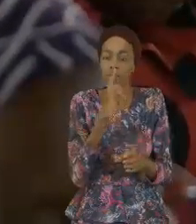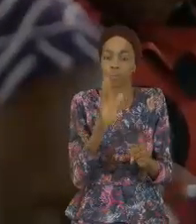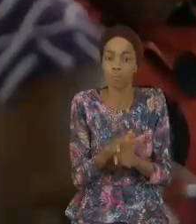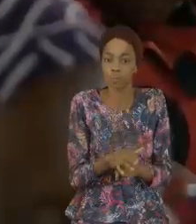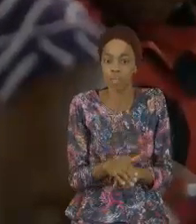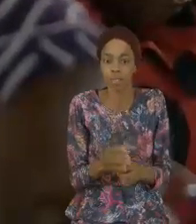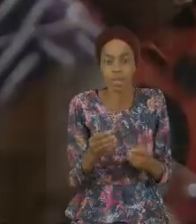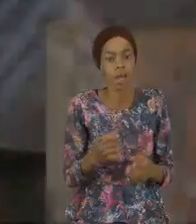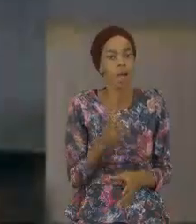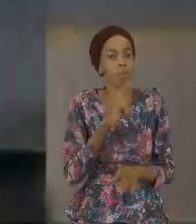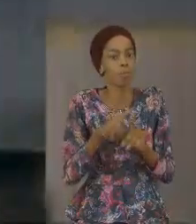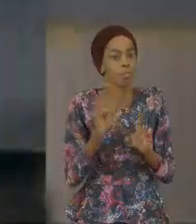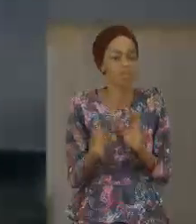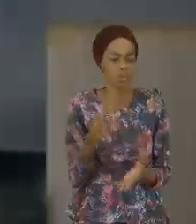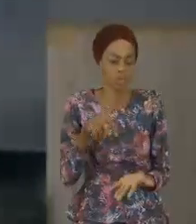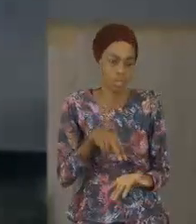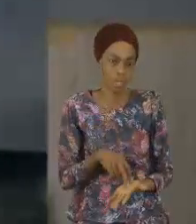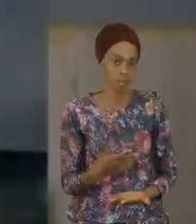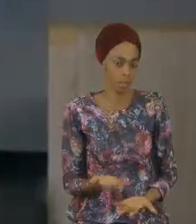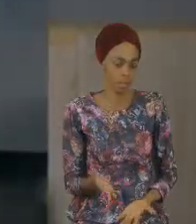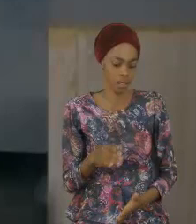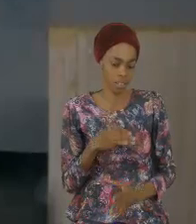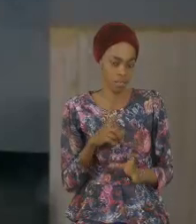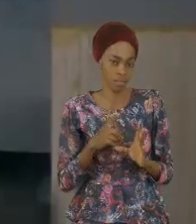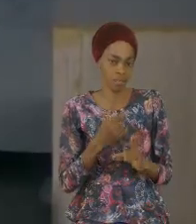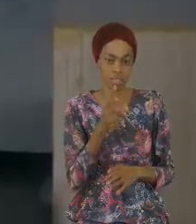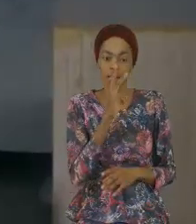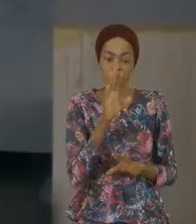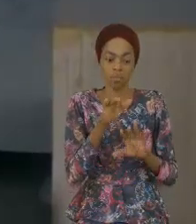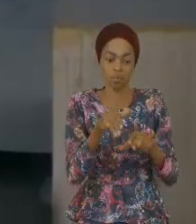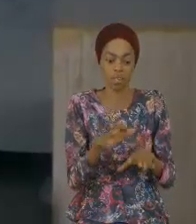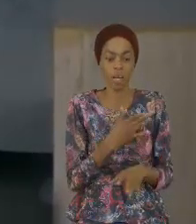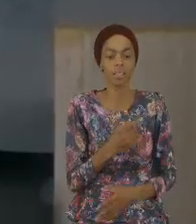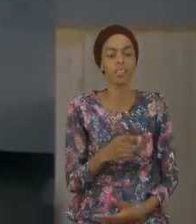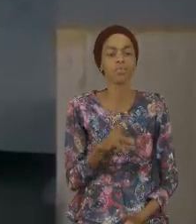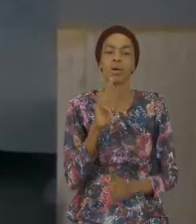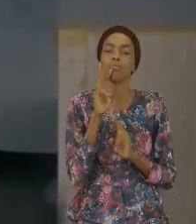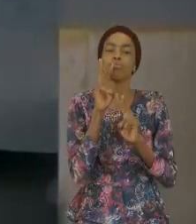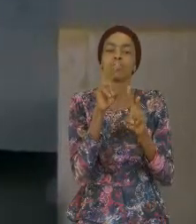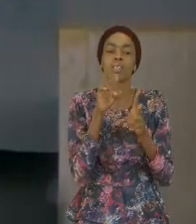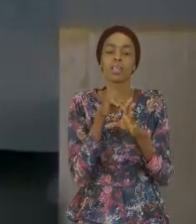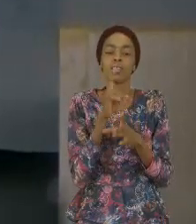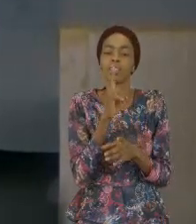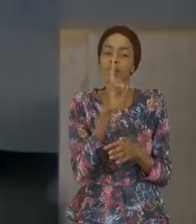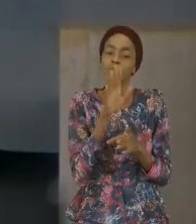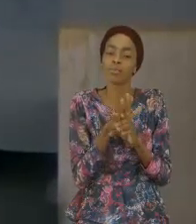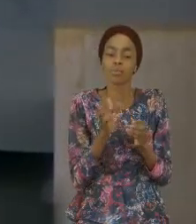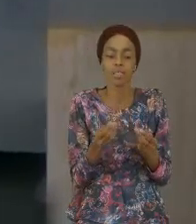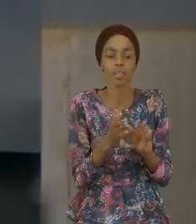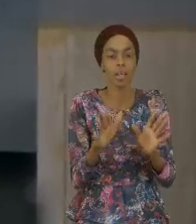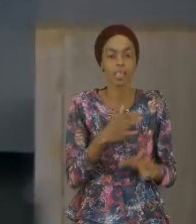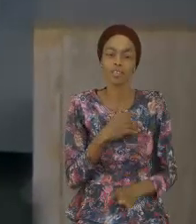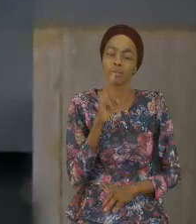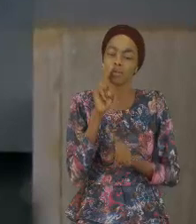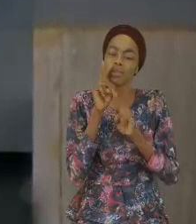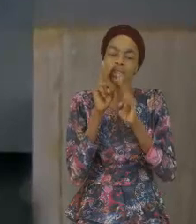here at the shore, and you're looking ahead to the place, the land of promise, and you see